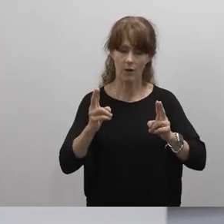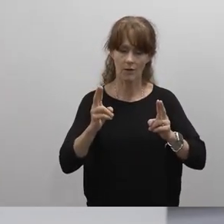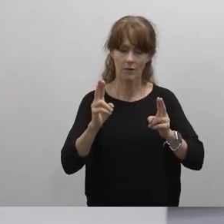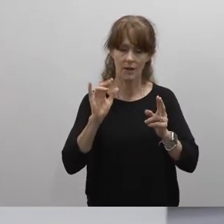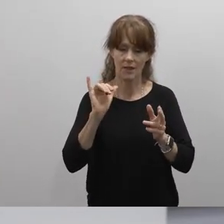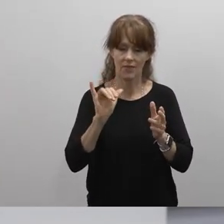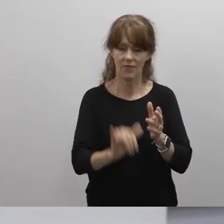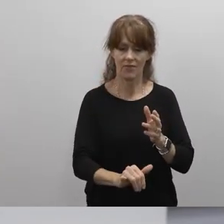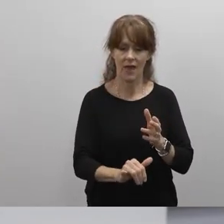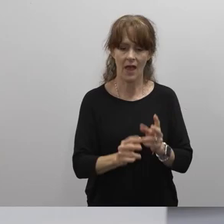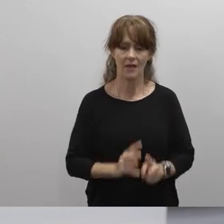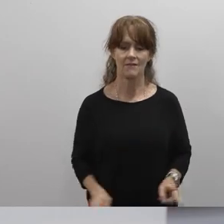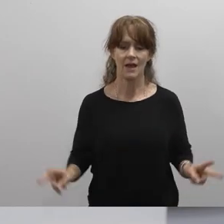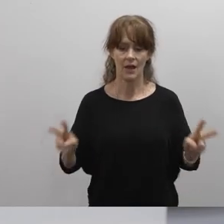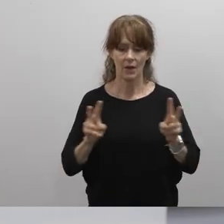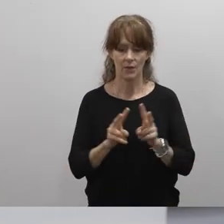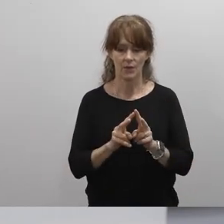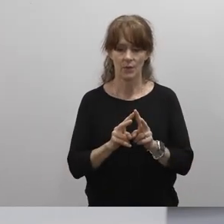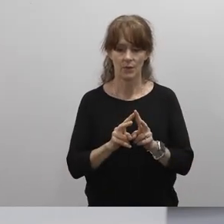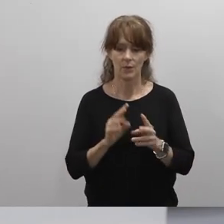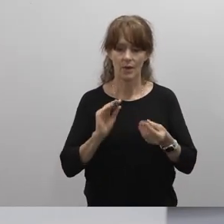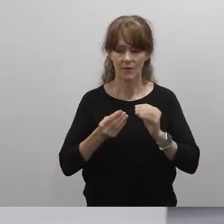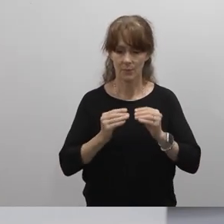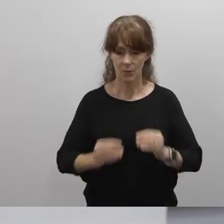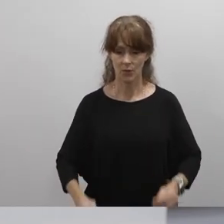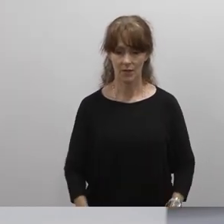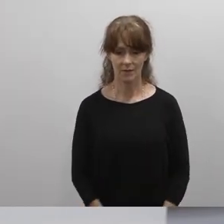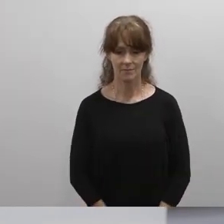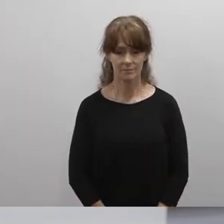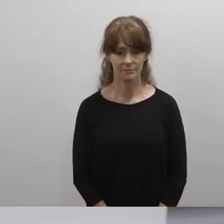that value of the community.